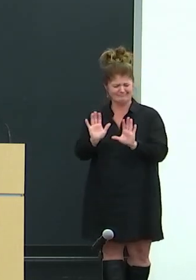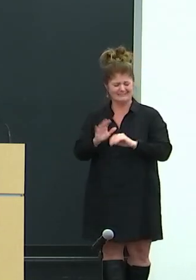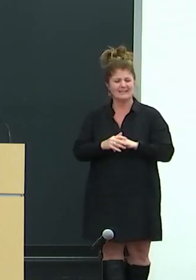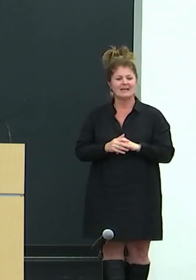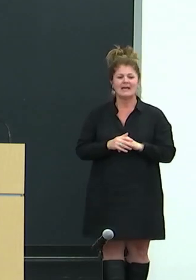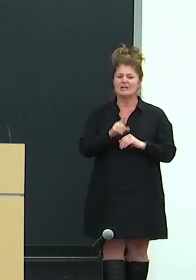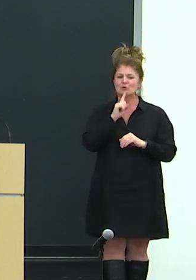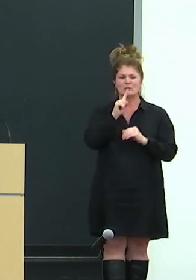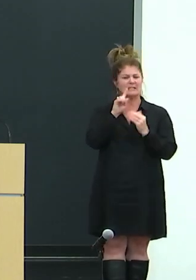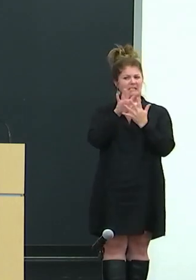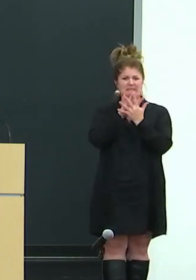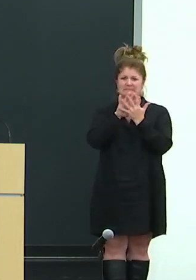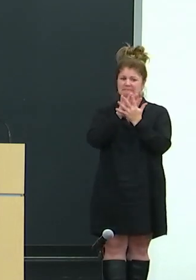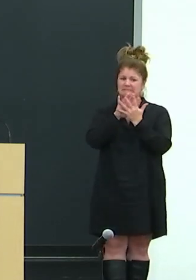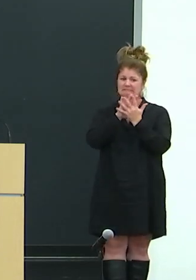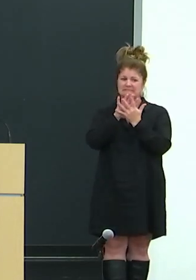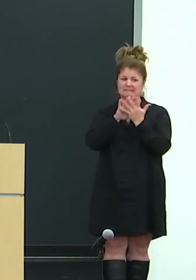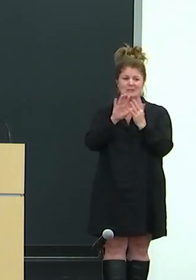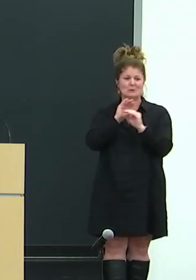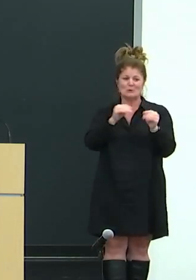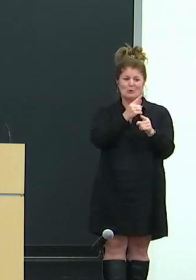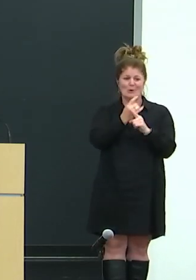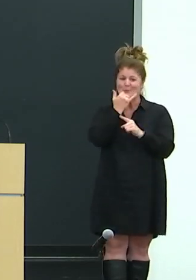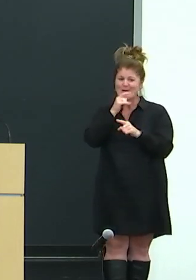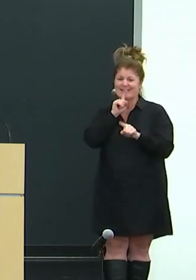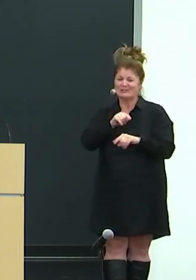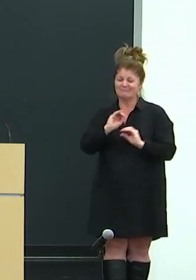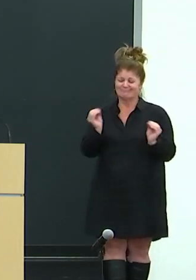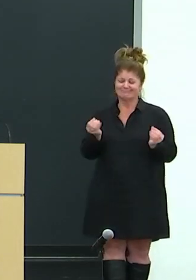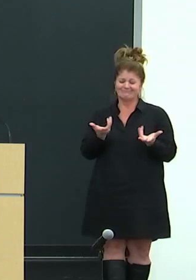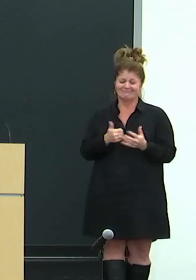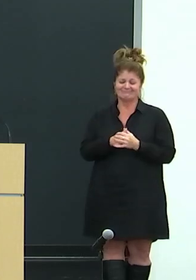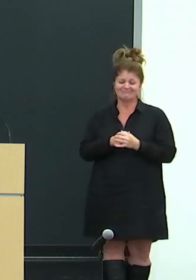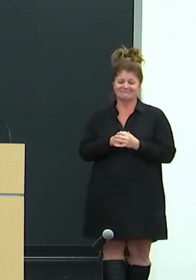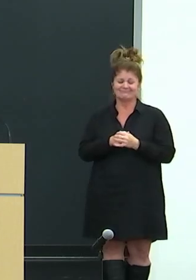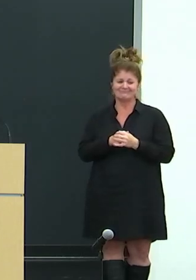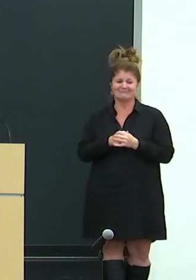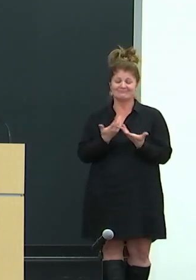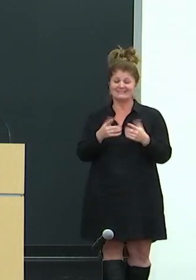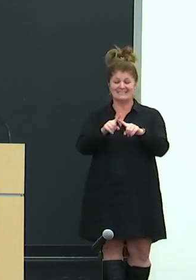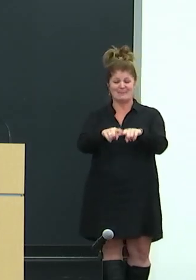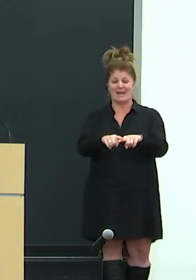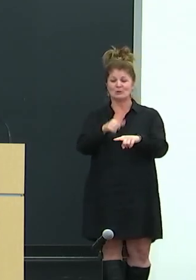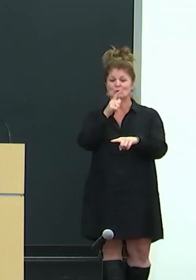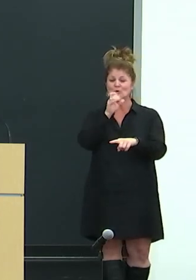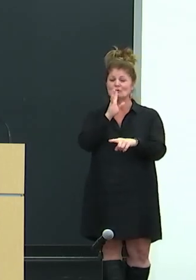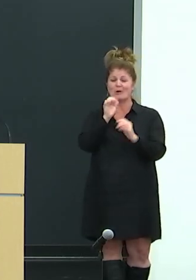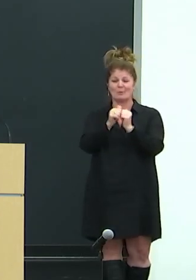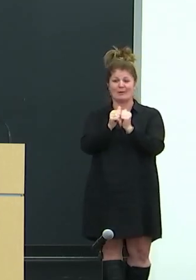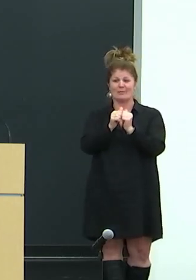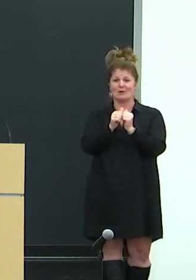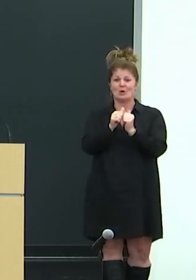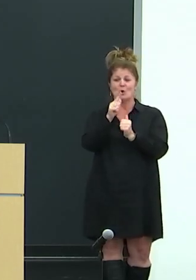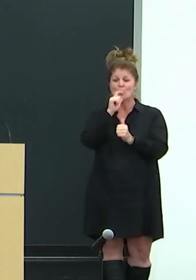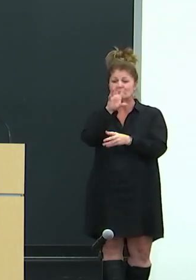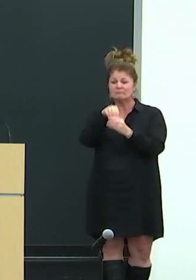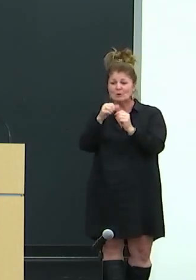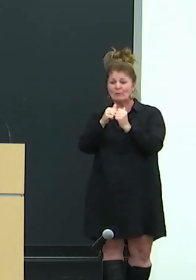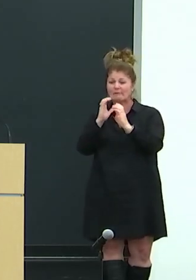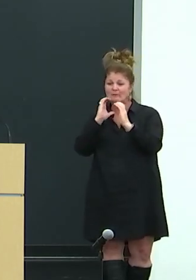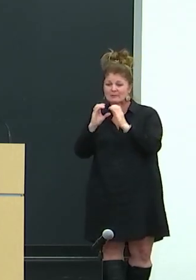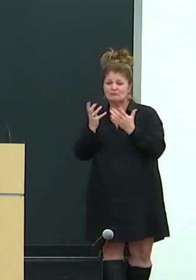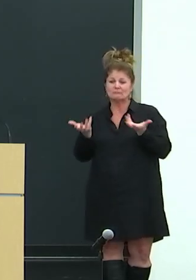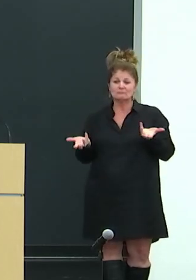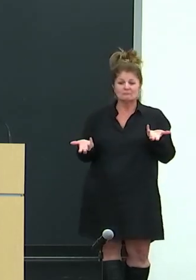ambiguous things that there is no right or wrong answer, and it depends on who you talk to, who's engaged in the conversation,